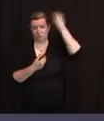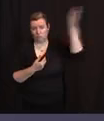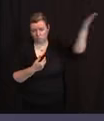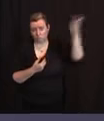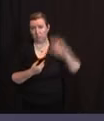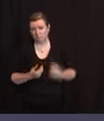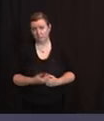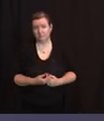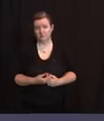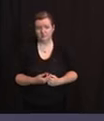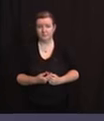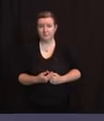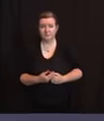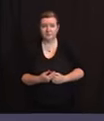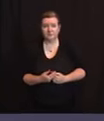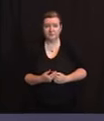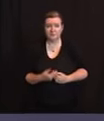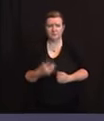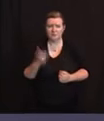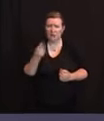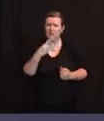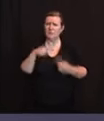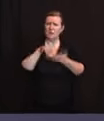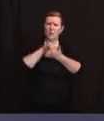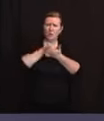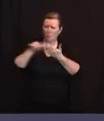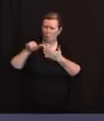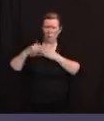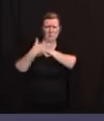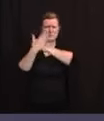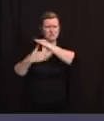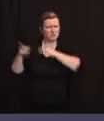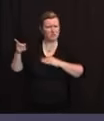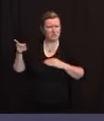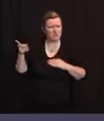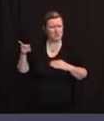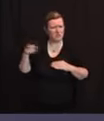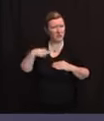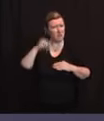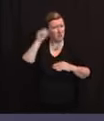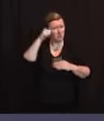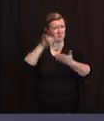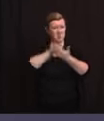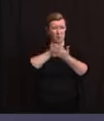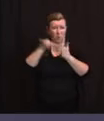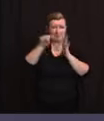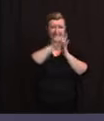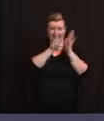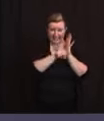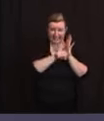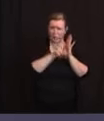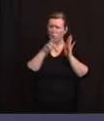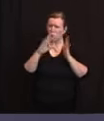assume you mean the New York City beaches in particular, because there's a break between the non-city and the city beaches.